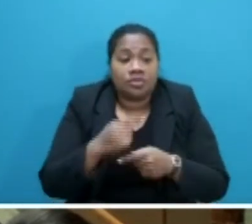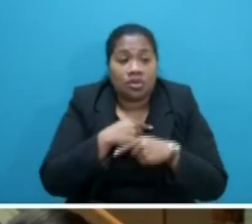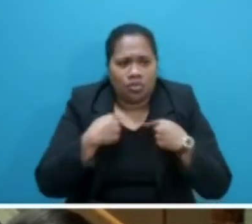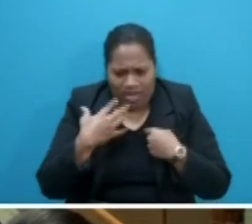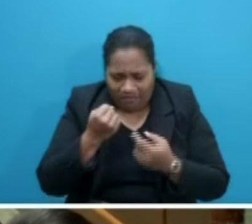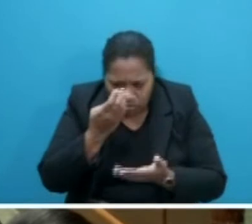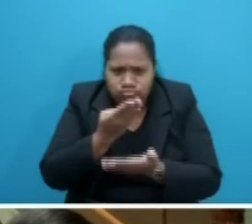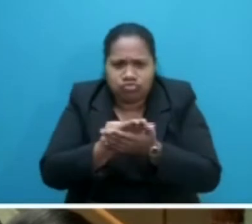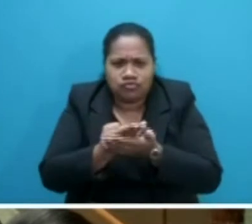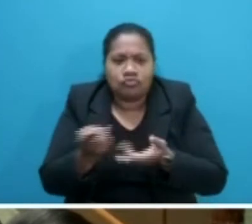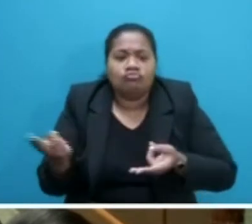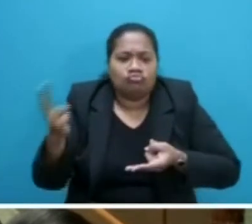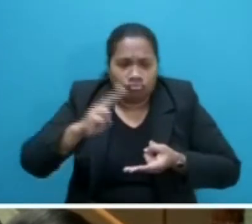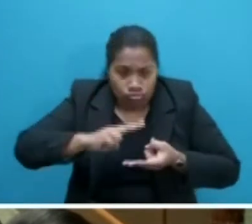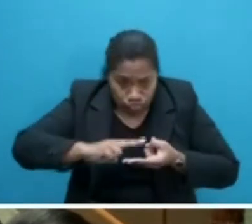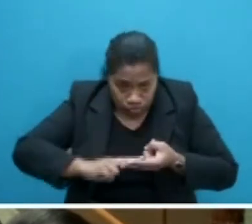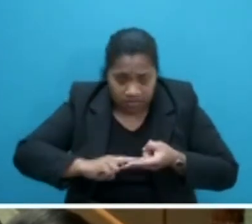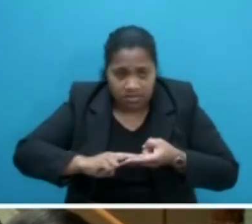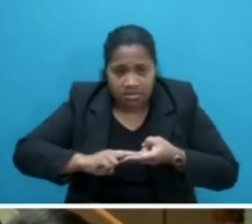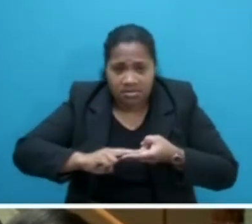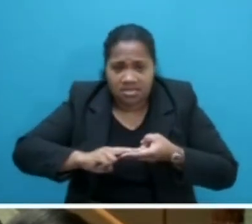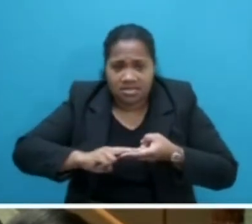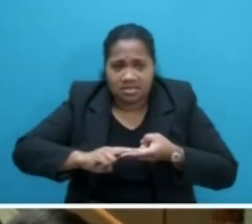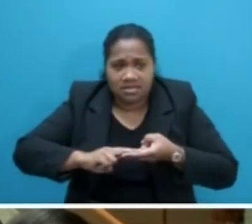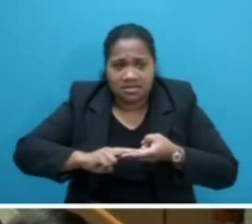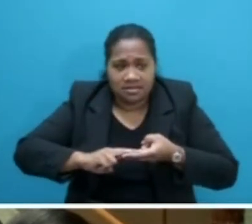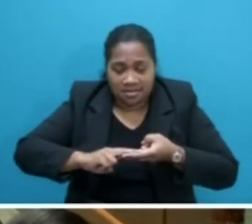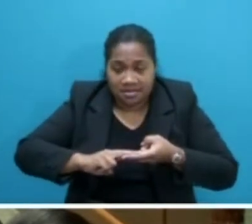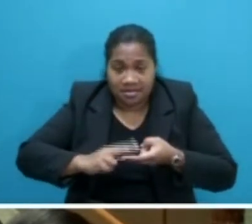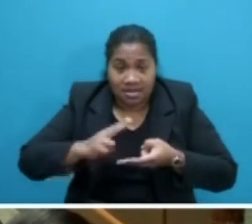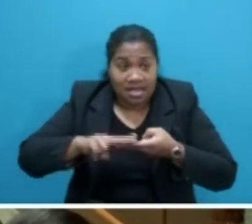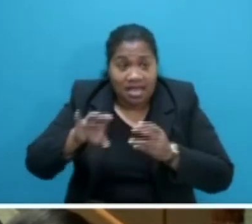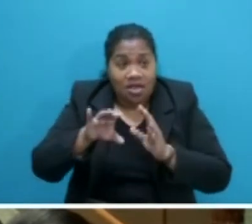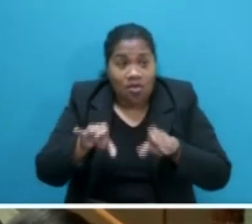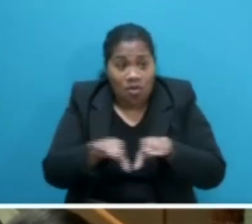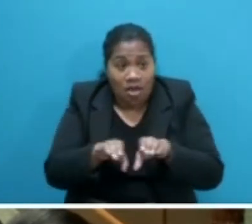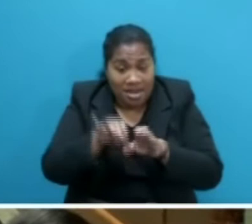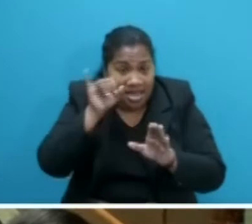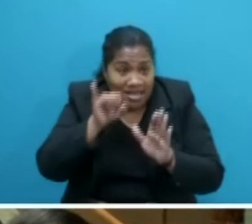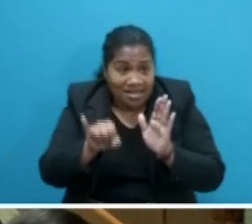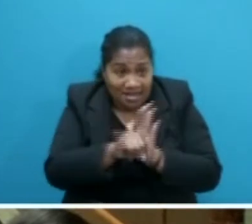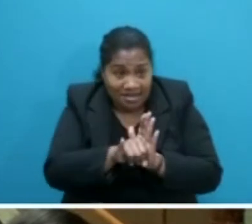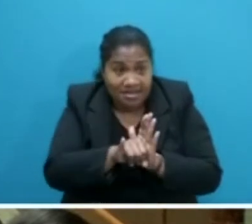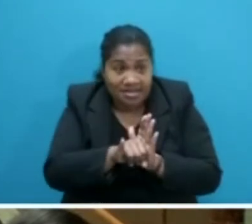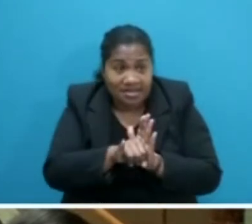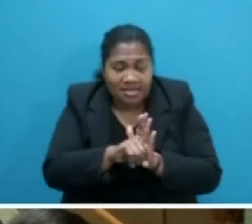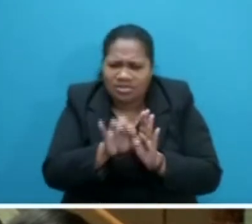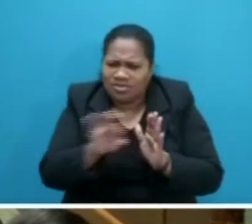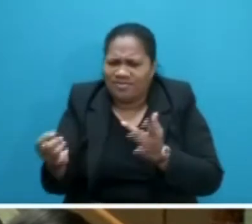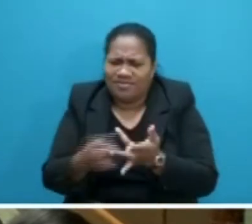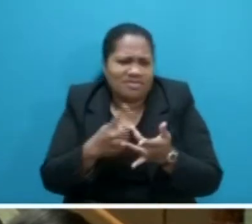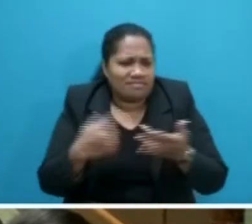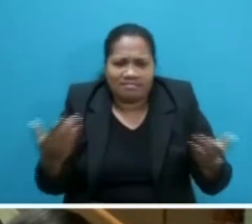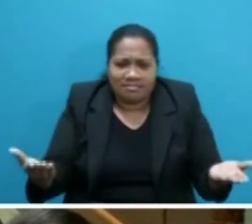proven that unity isn't a weakness. Our common identity is not an affront to anyone. It is